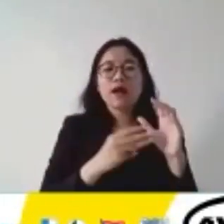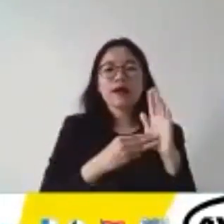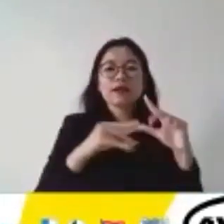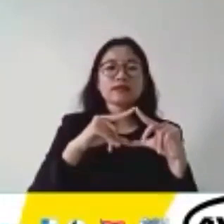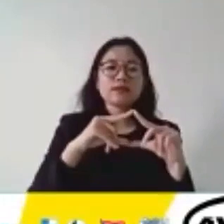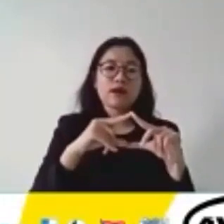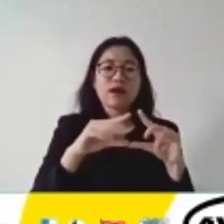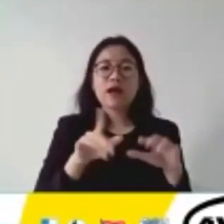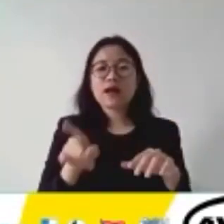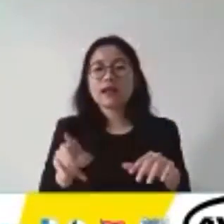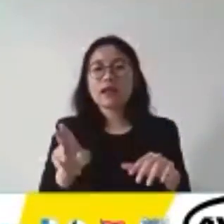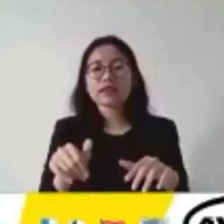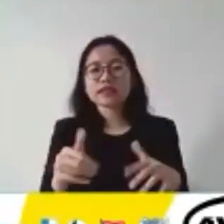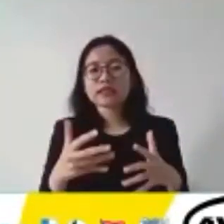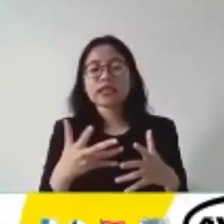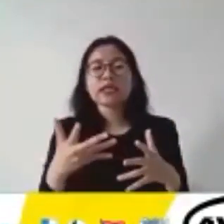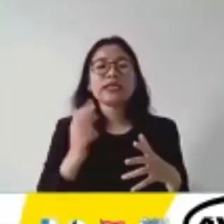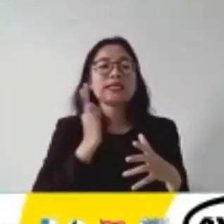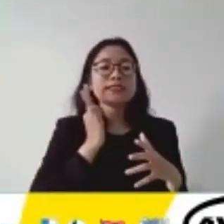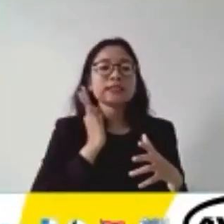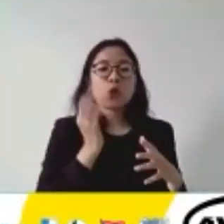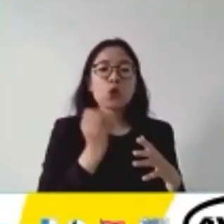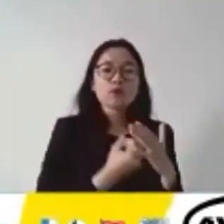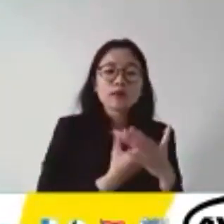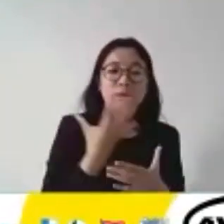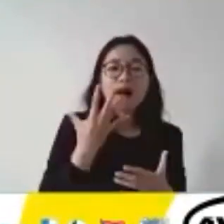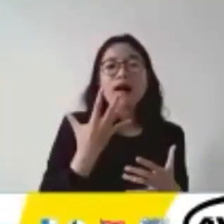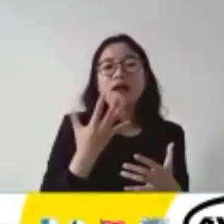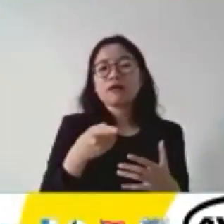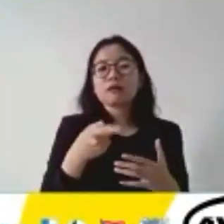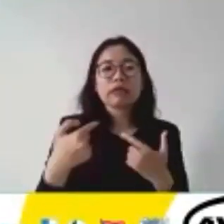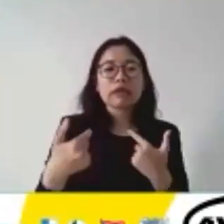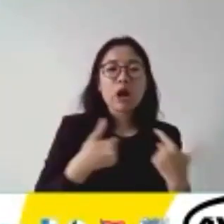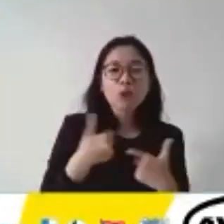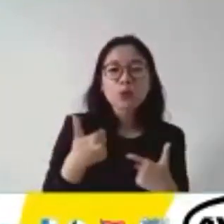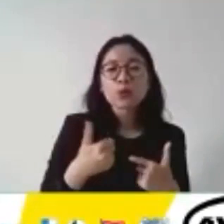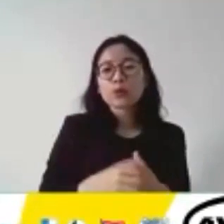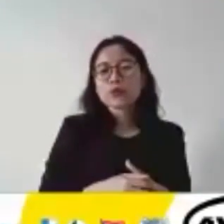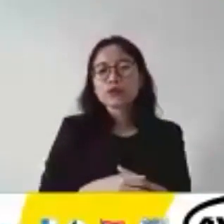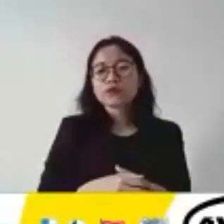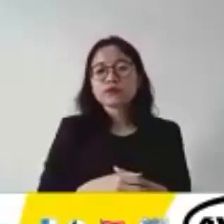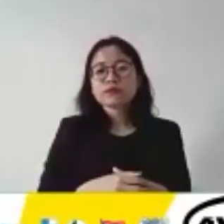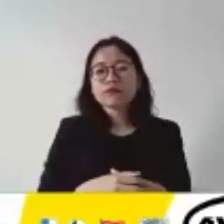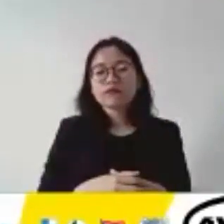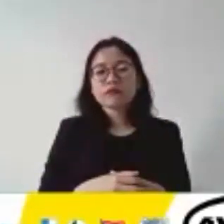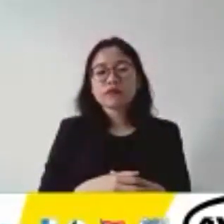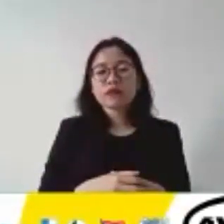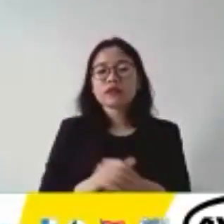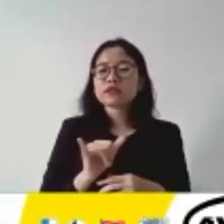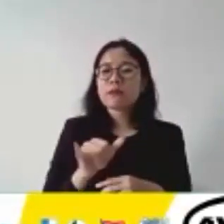more wheezing and cough, and more importantly, the start of atherosclerosis. So we